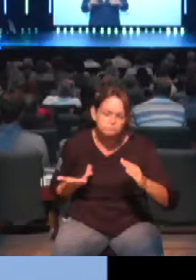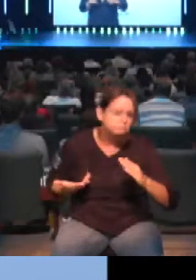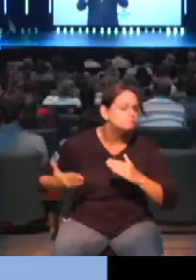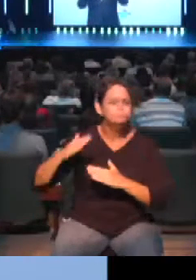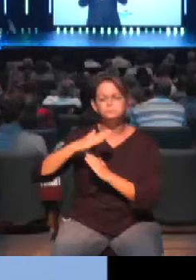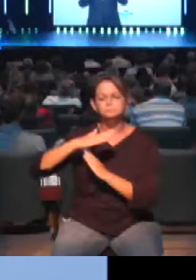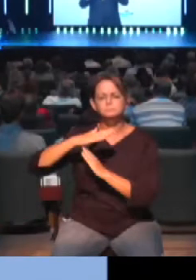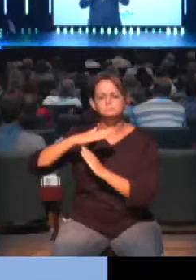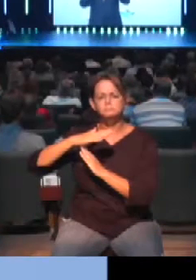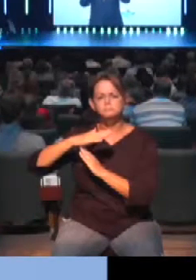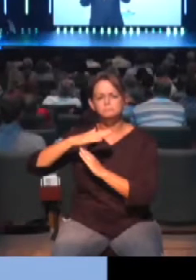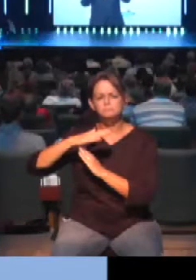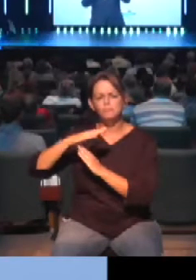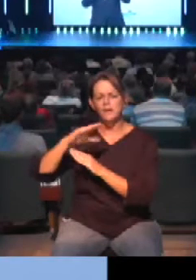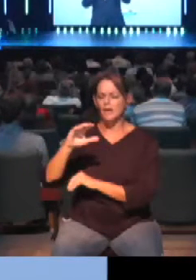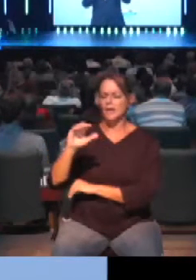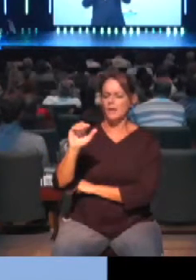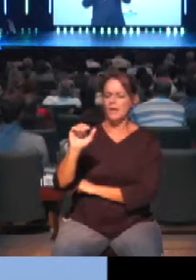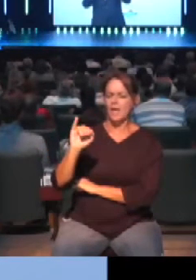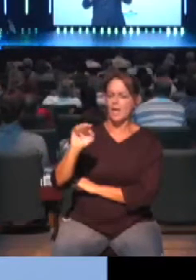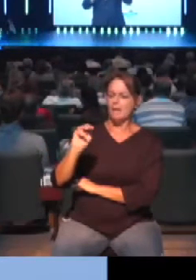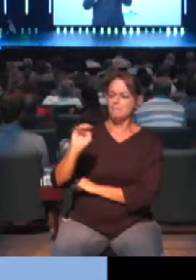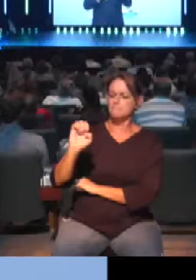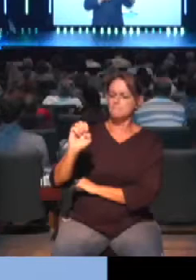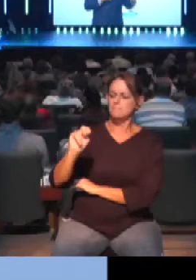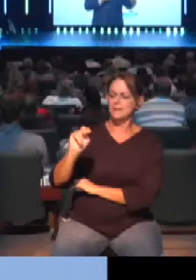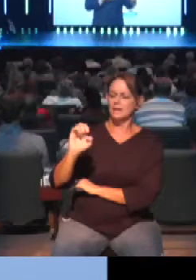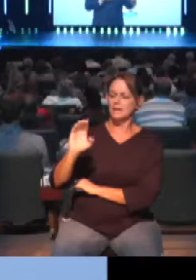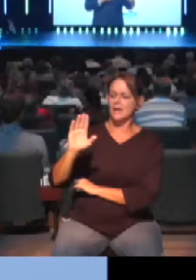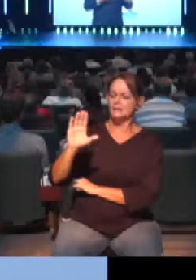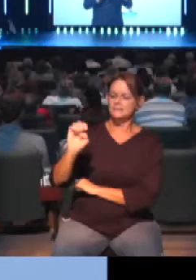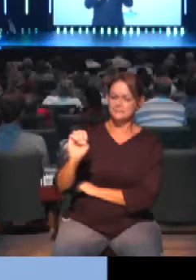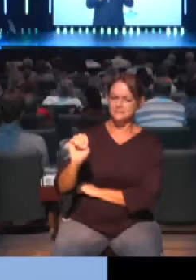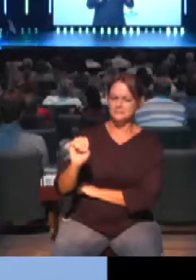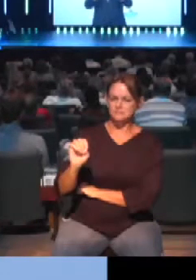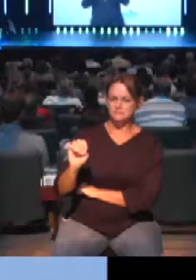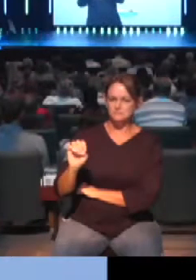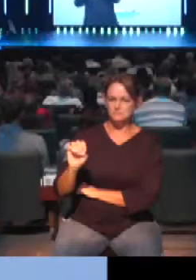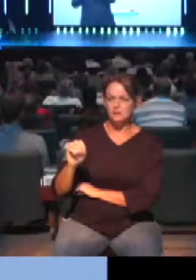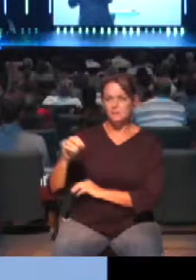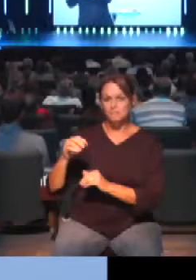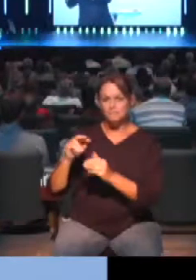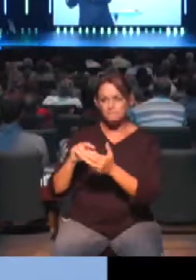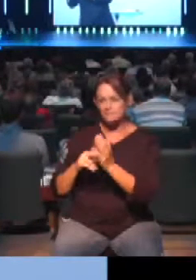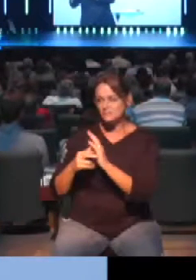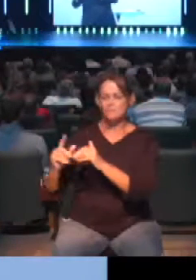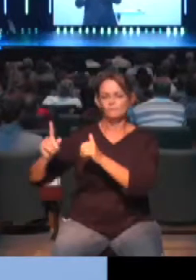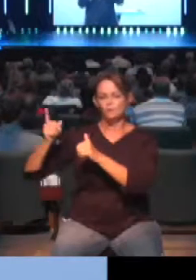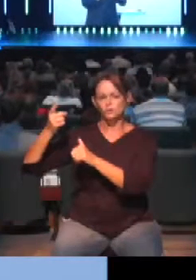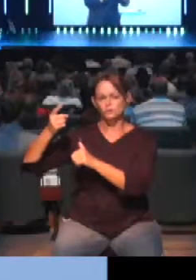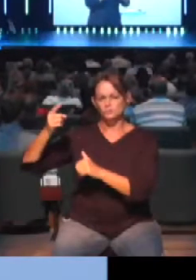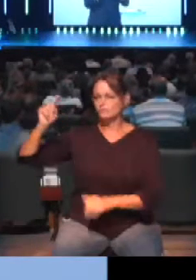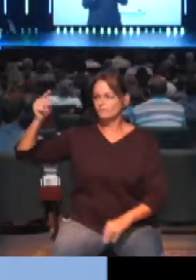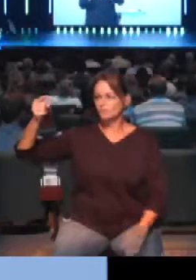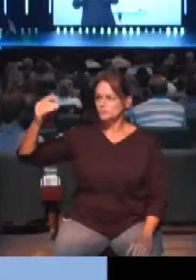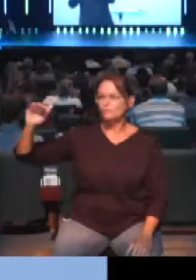Eminence actually means first of all, higher than all, but pre now means first of the first of all, higher than the highest